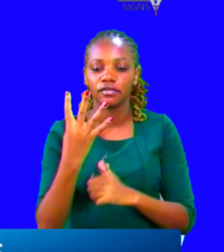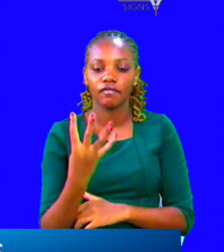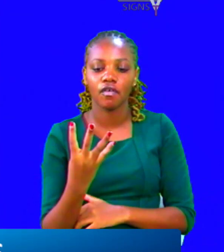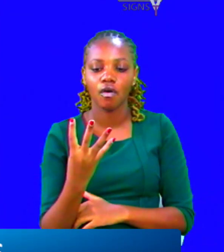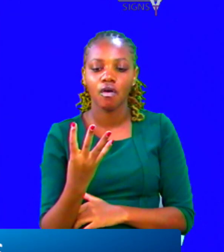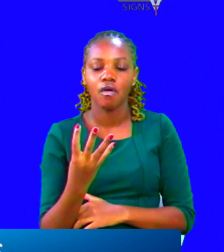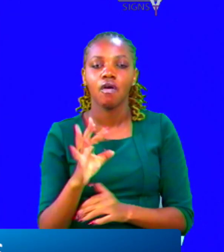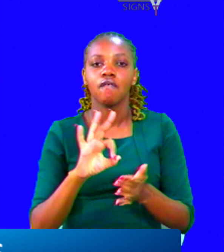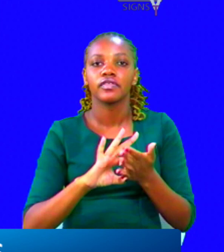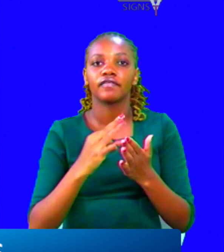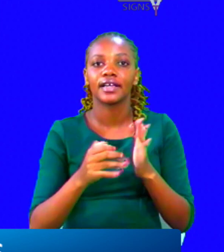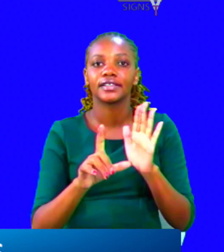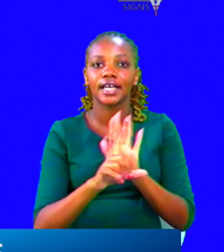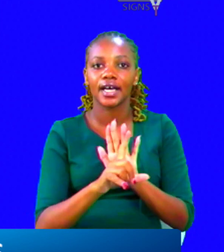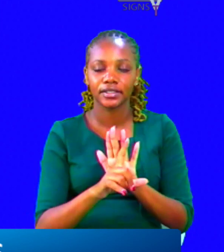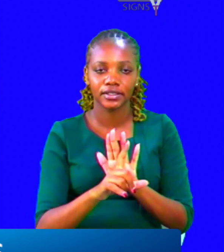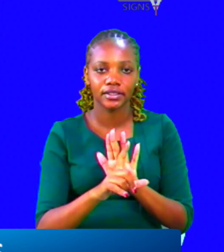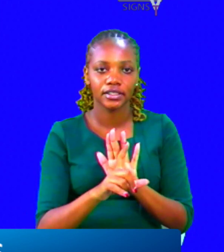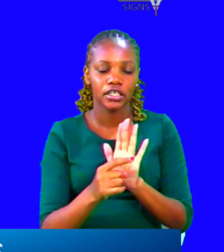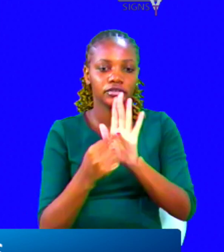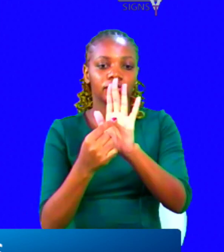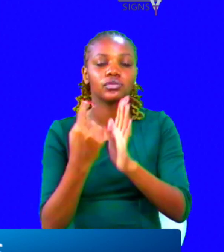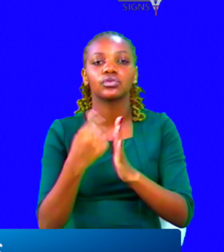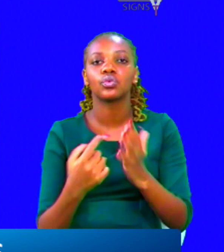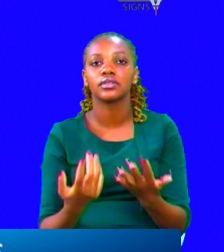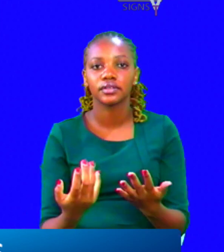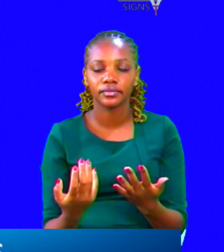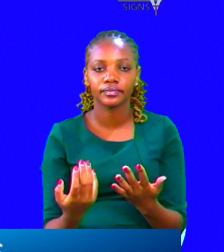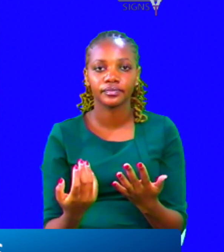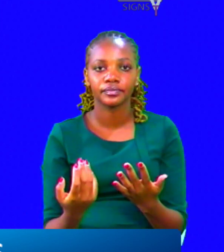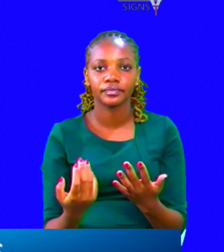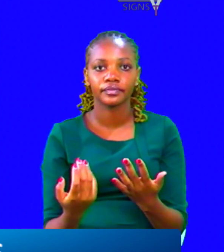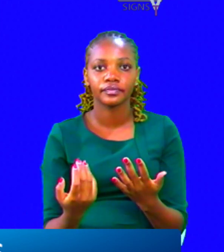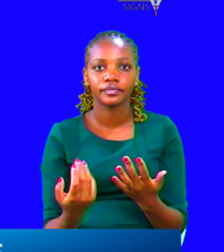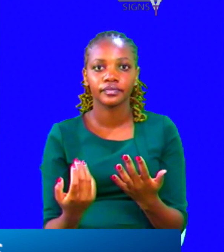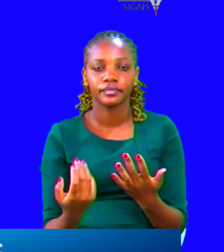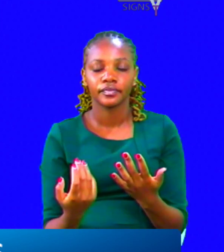Section 84 of the Finance Act creates